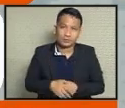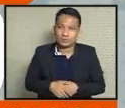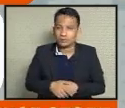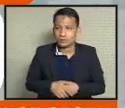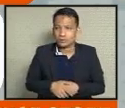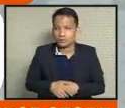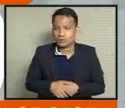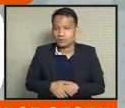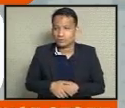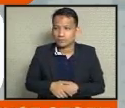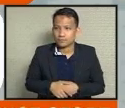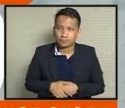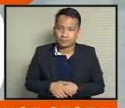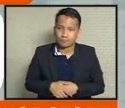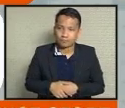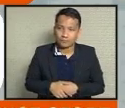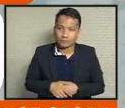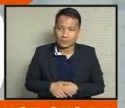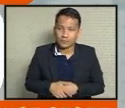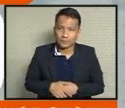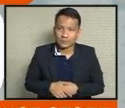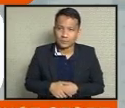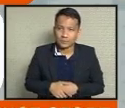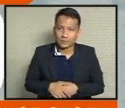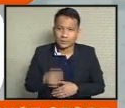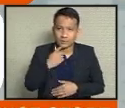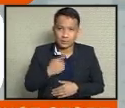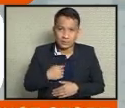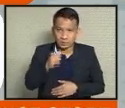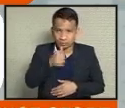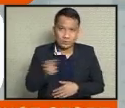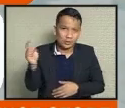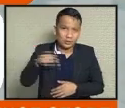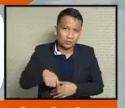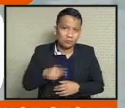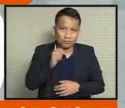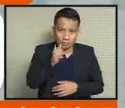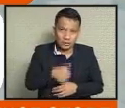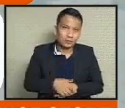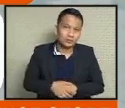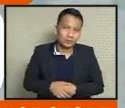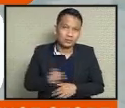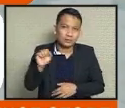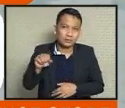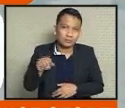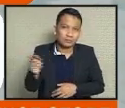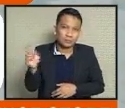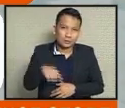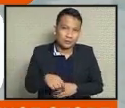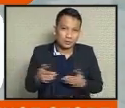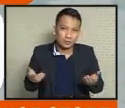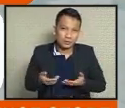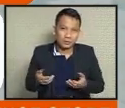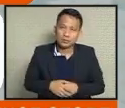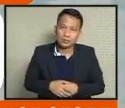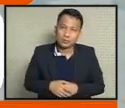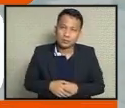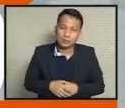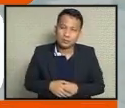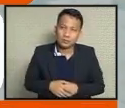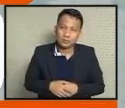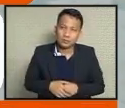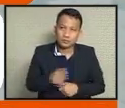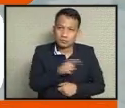sir. Ganito na lang po, Sir Rafi. You know, I will be there tomorrow. You'll be here. Definitely. Yes, definitely. I will be there. Okay. At